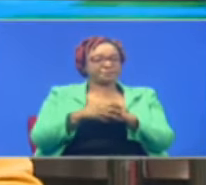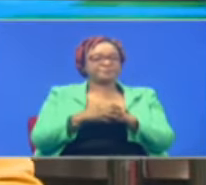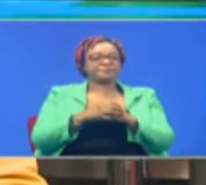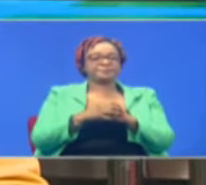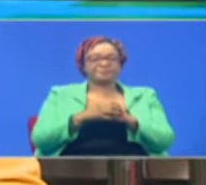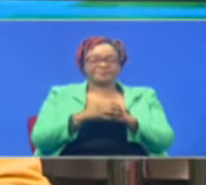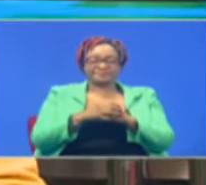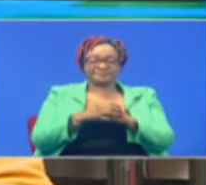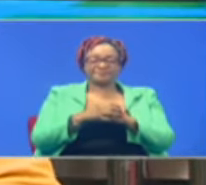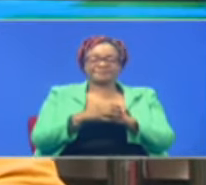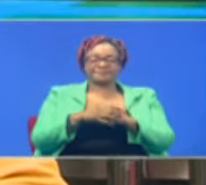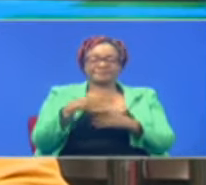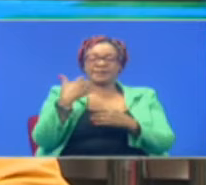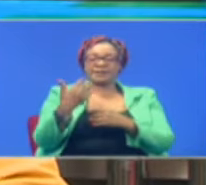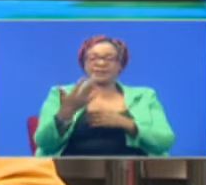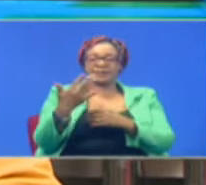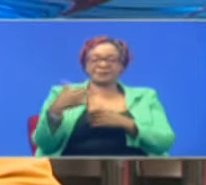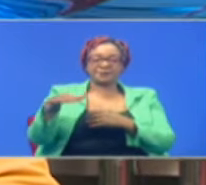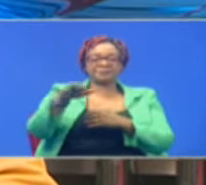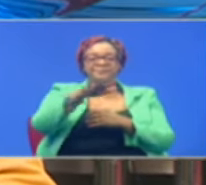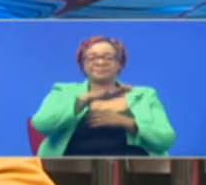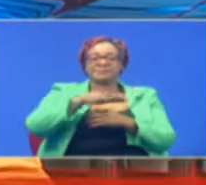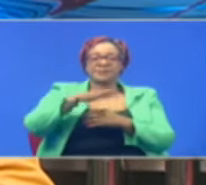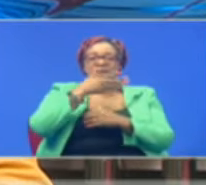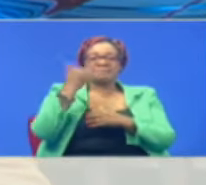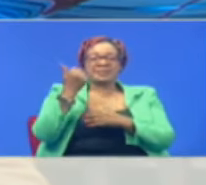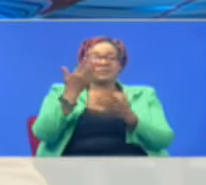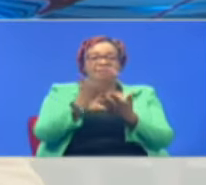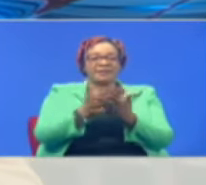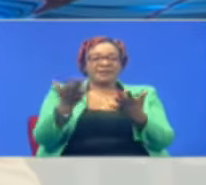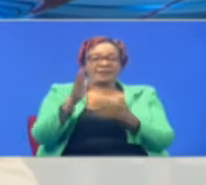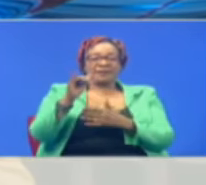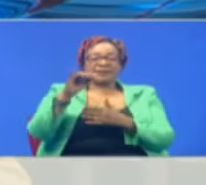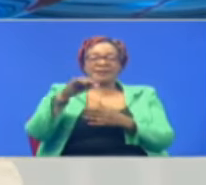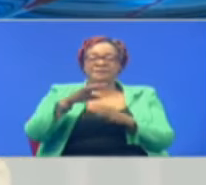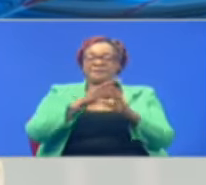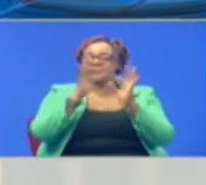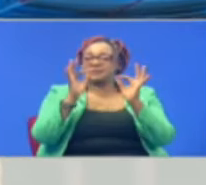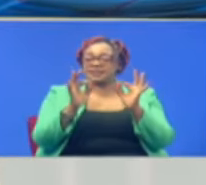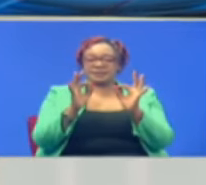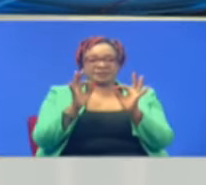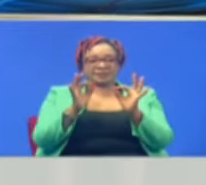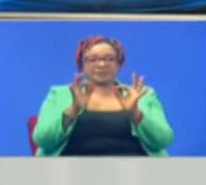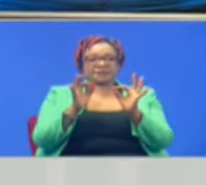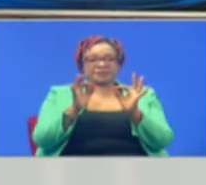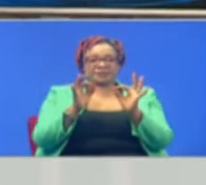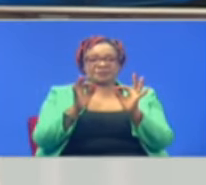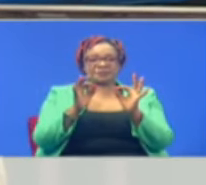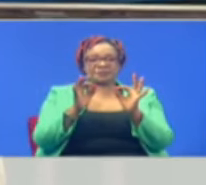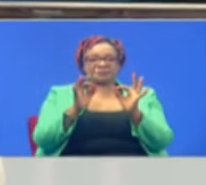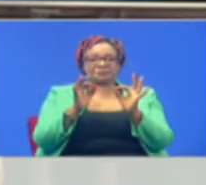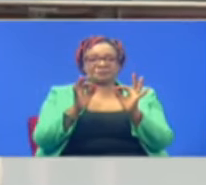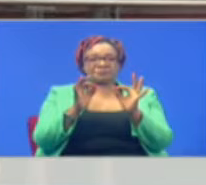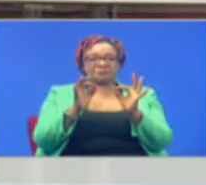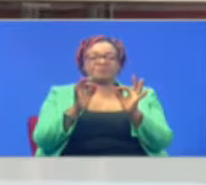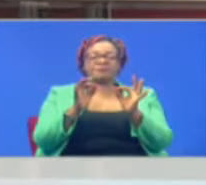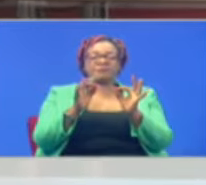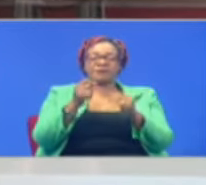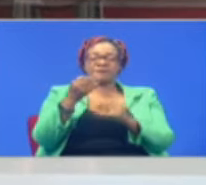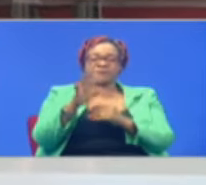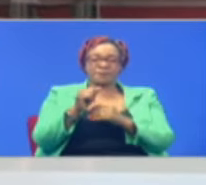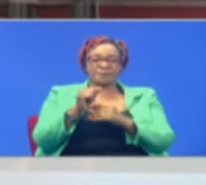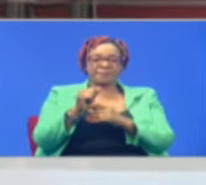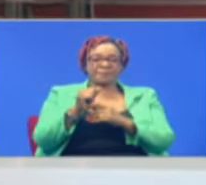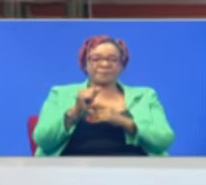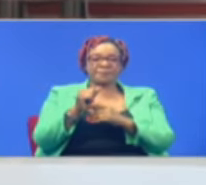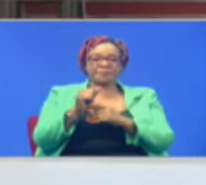Green spaces, that is the best thing, Ida. So fantastic. And all that, or part of it anyway, from